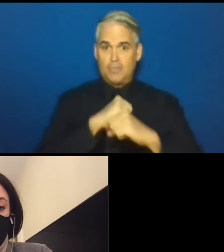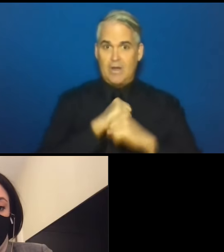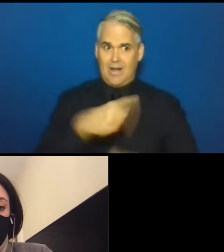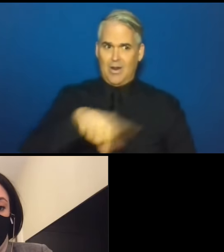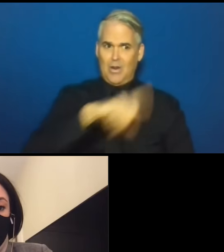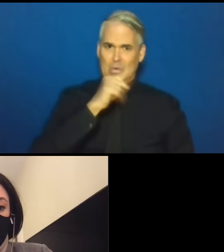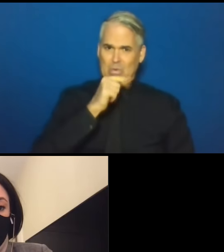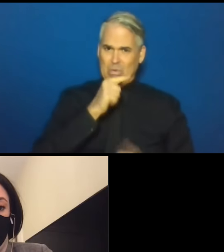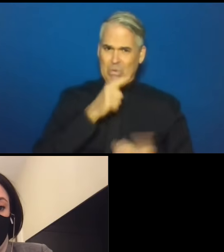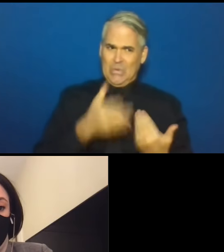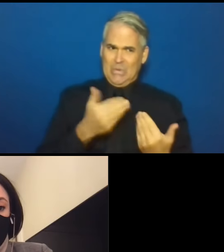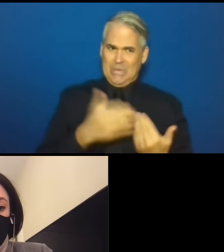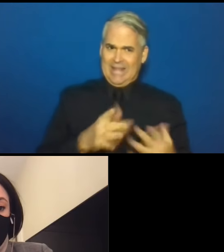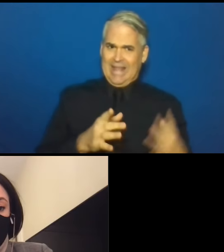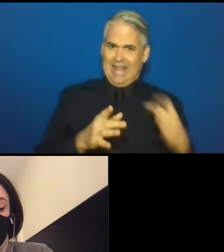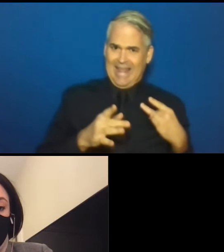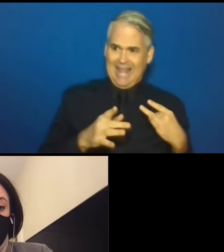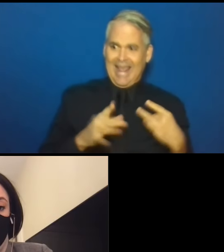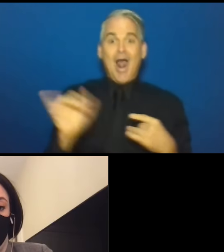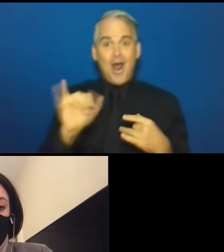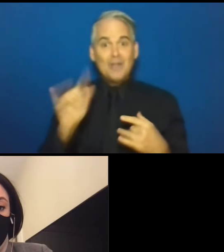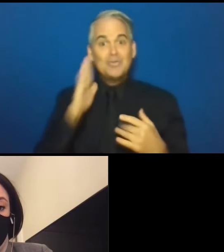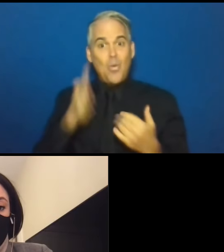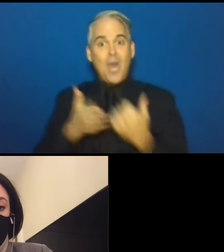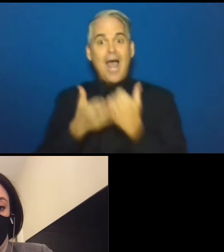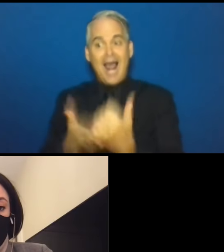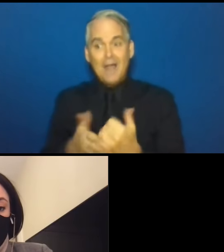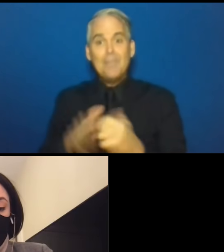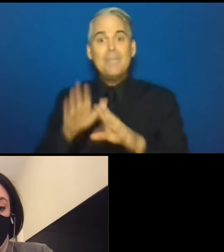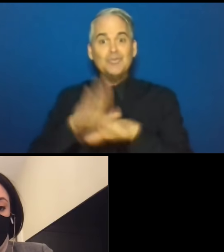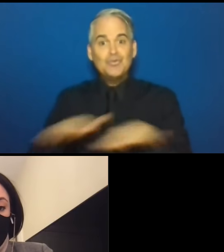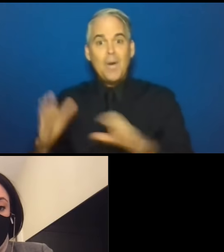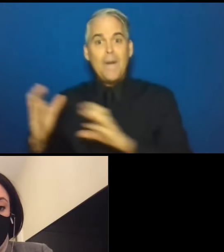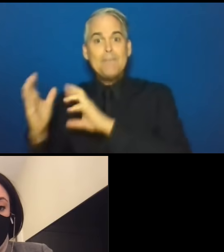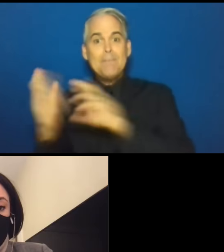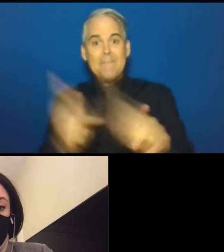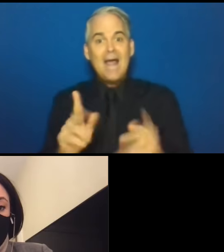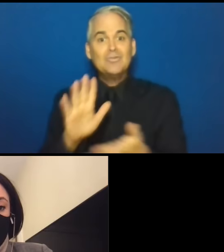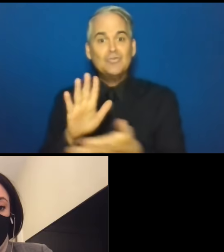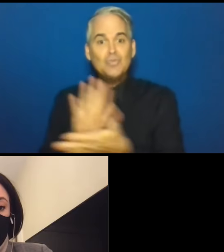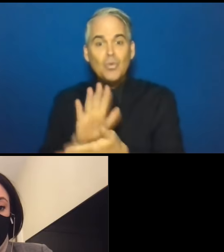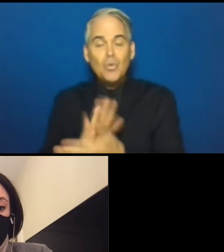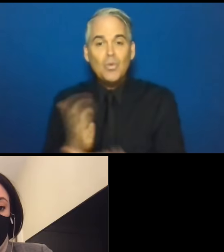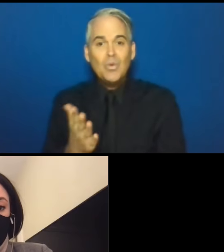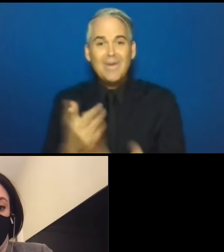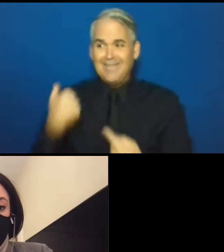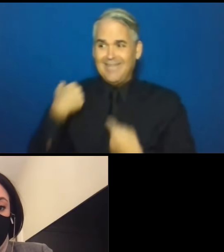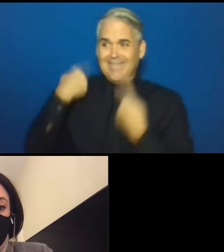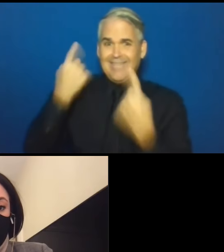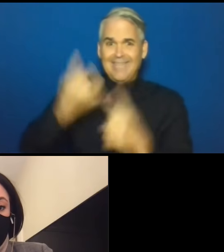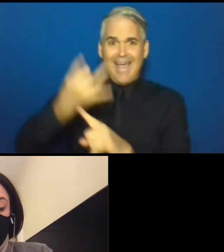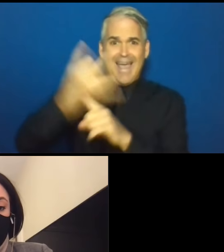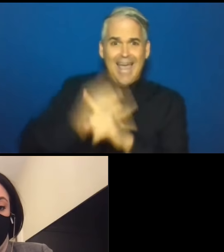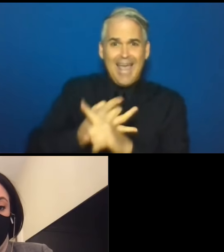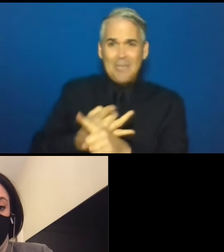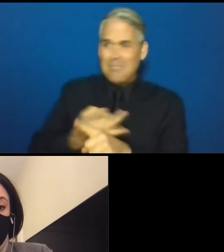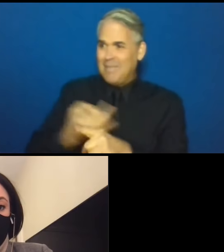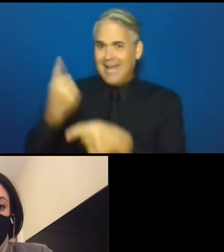into classrooms where they need to be. It's been 8 months since kids have been in a classroom. That's unacceptable for